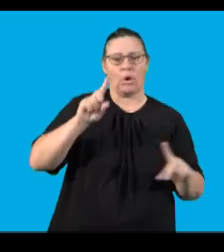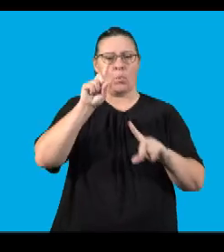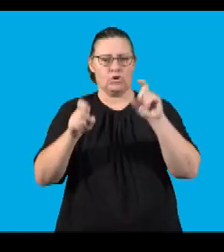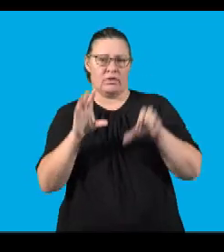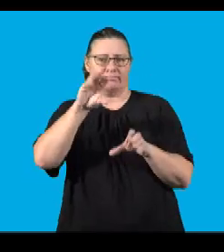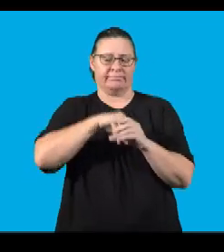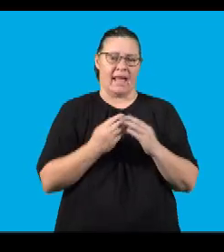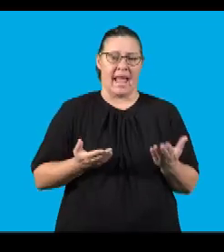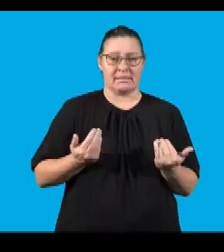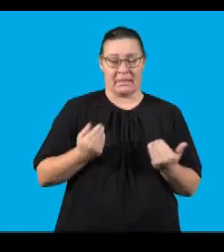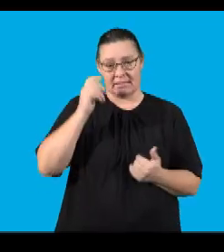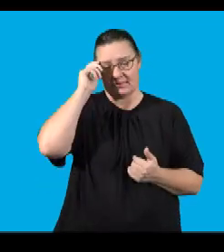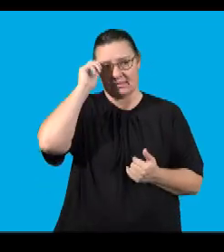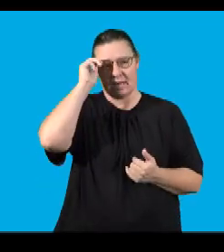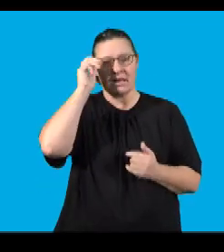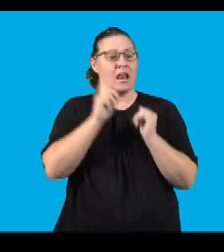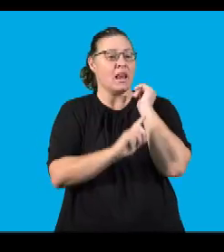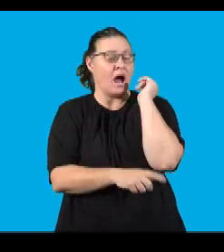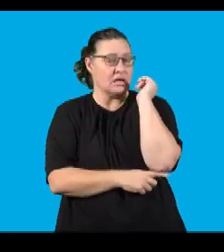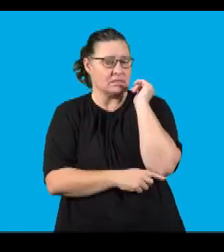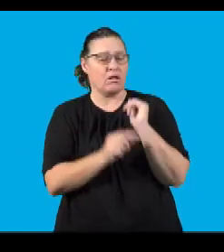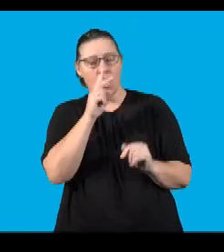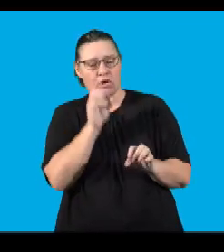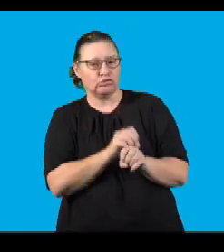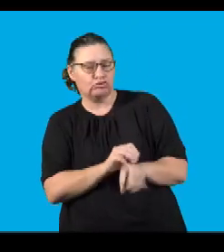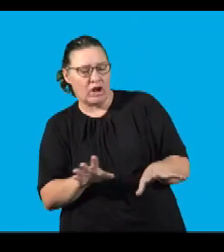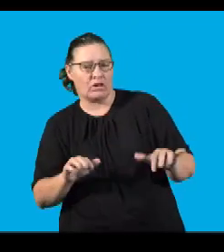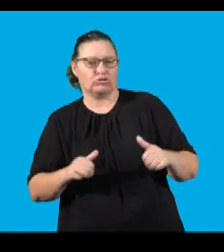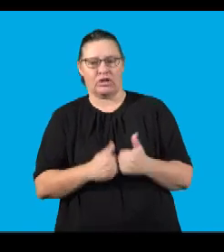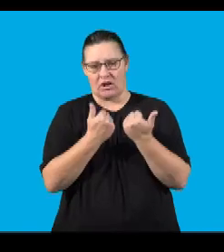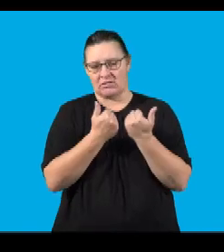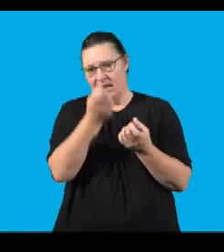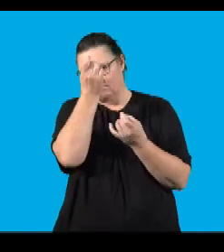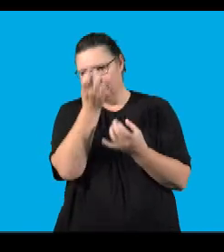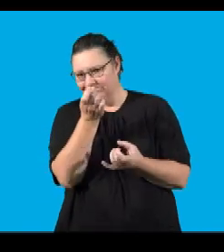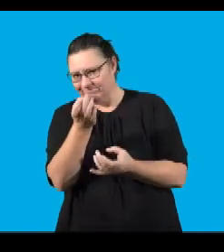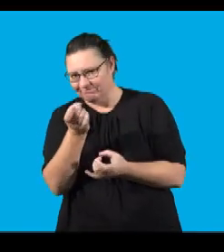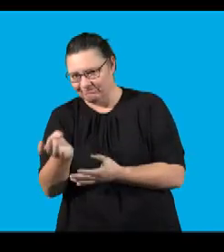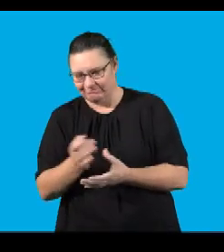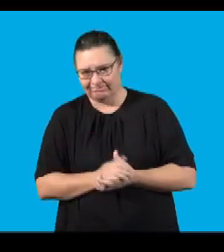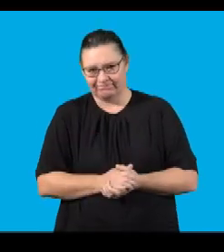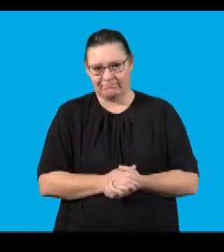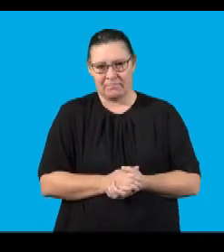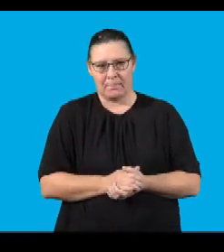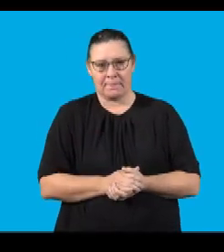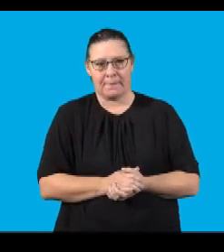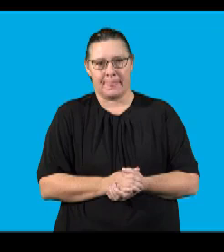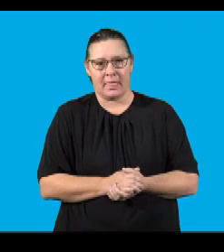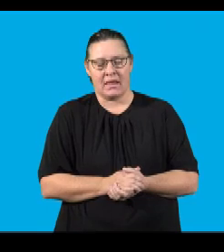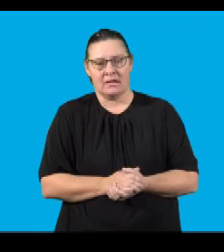you can expect within the paper. And lastly, we will look at general challenges and tips.